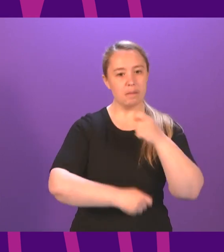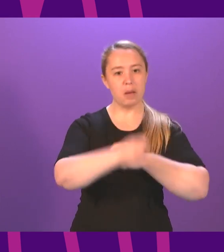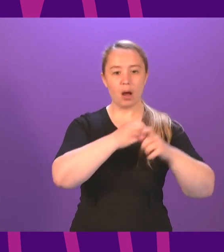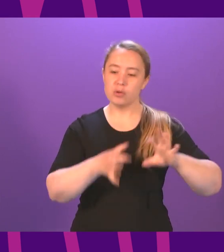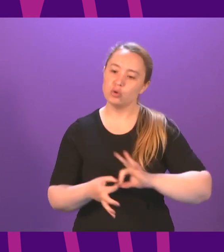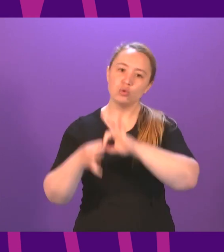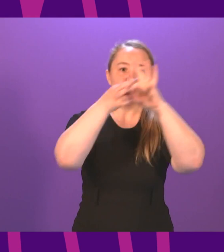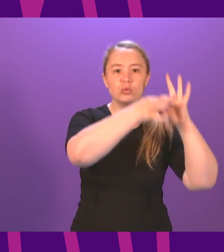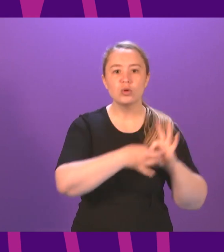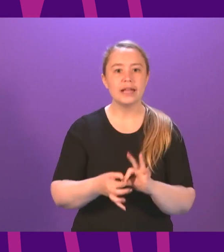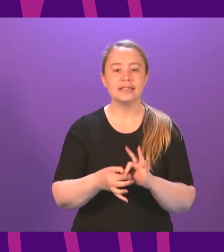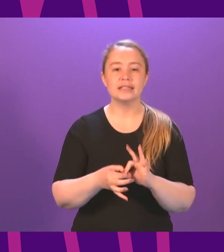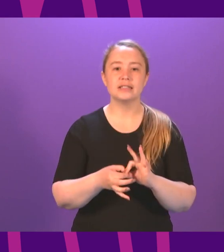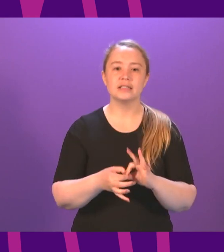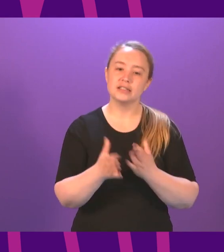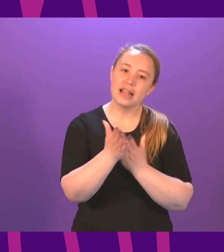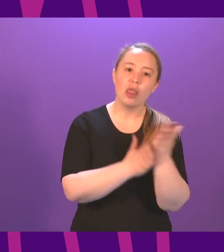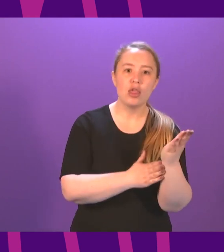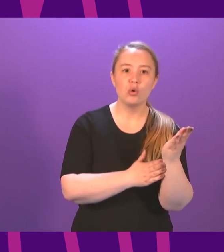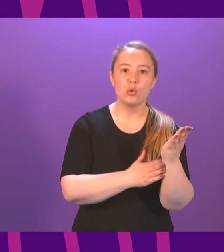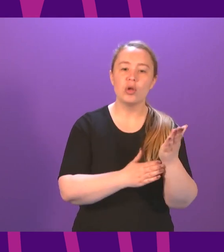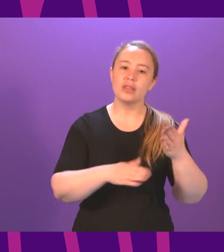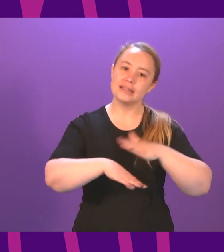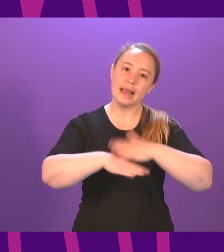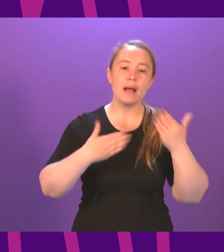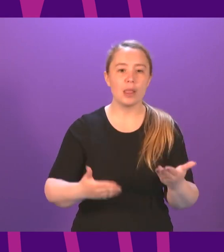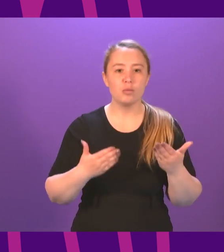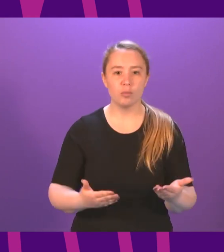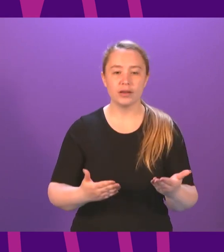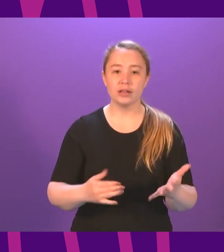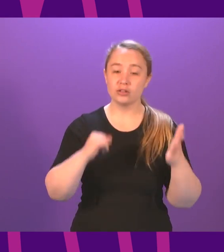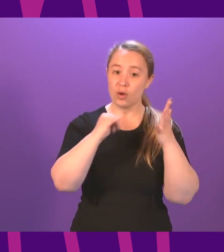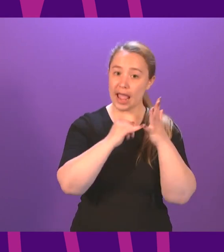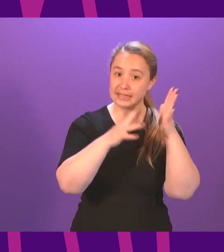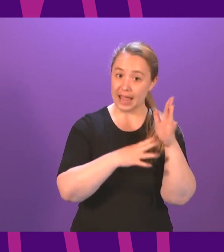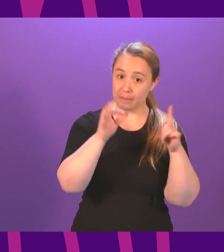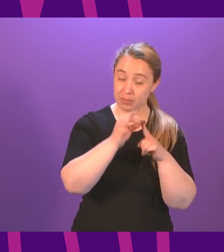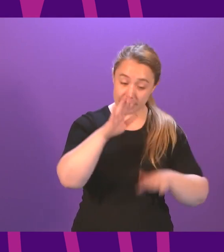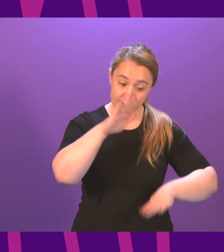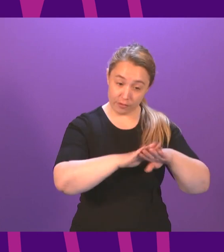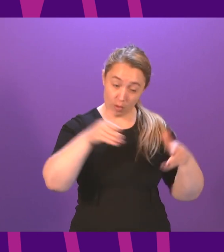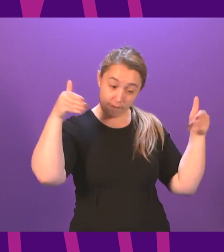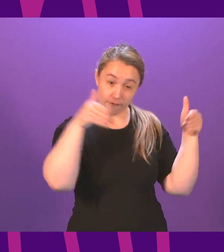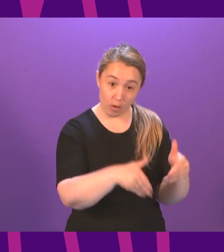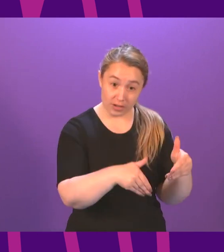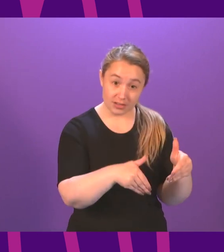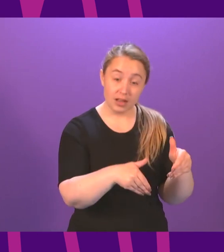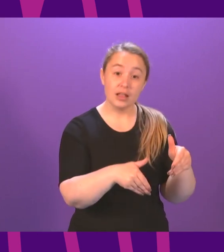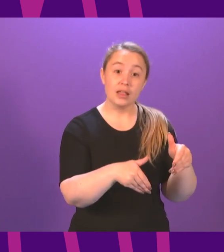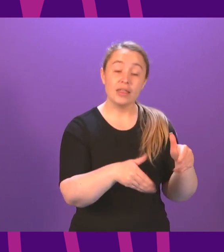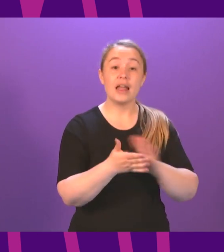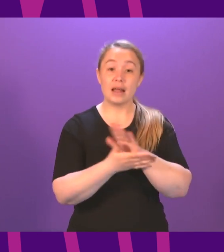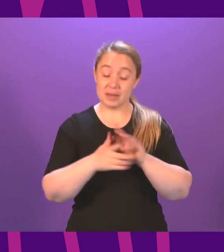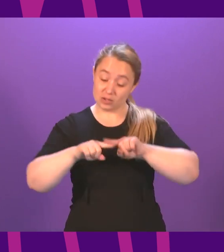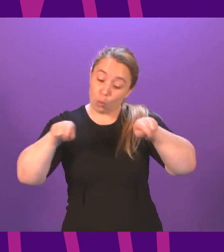mission to get us all through this. If that is the task that the SNP government applies itself to 100%, then it will find support from